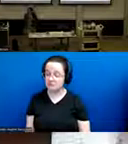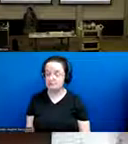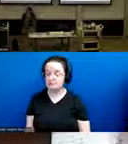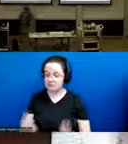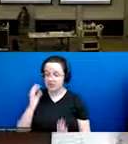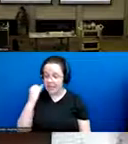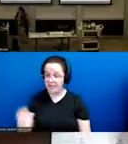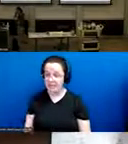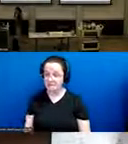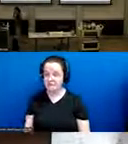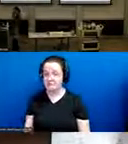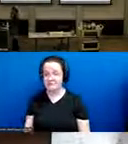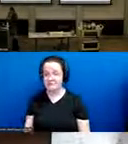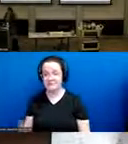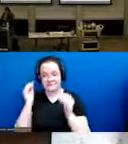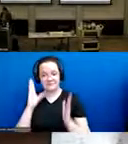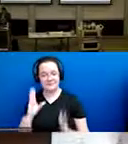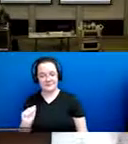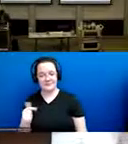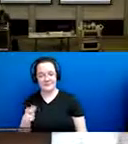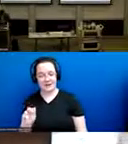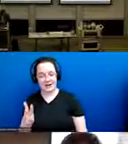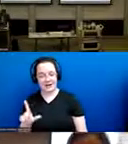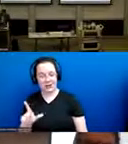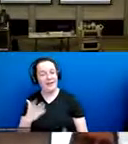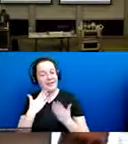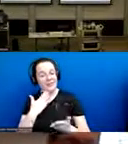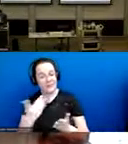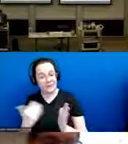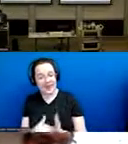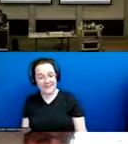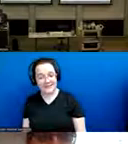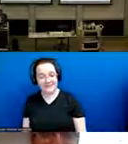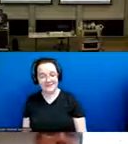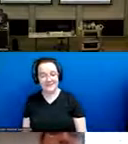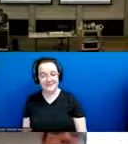Great idea. All right, well, let's thank Eden once again.